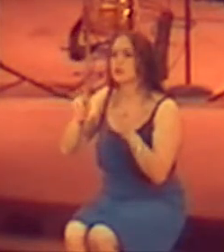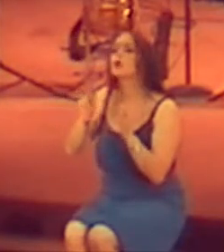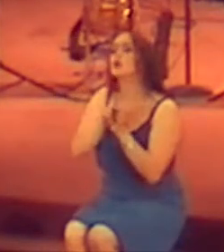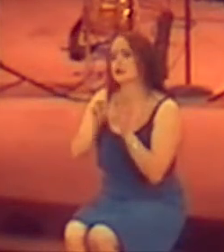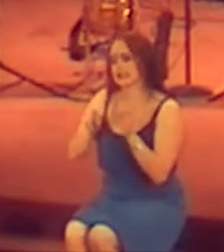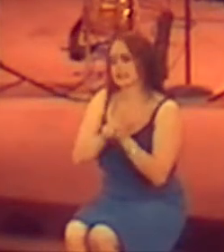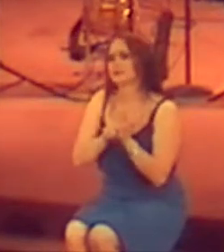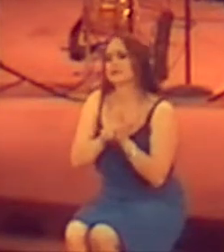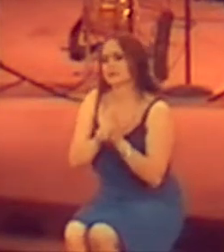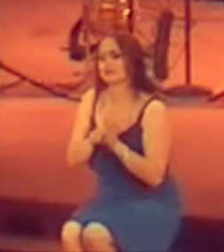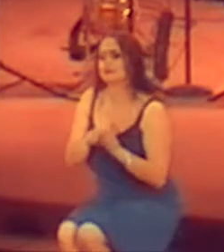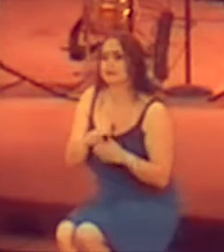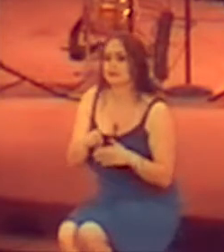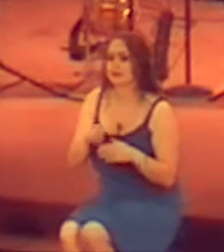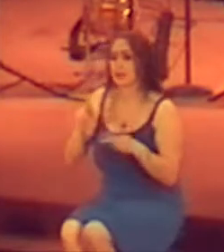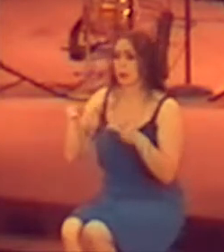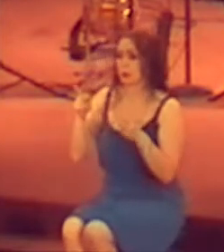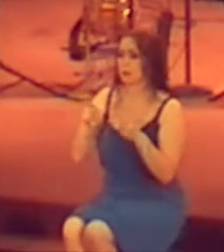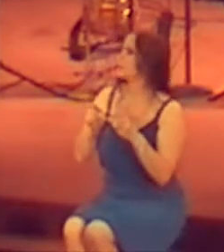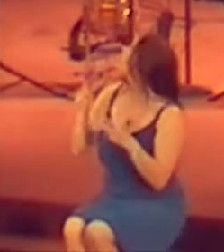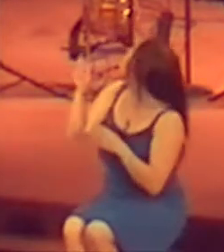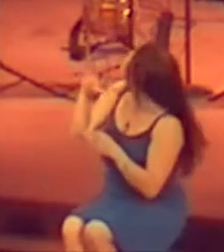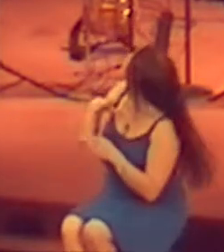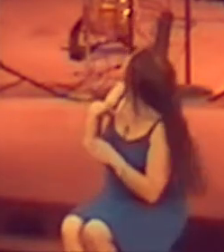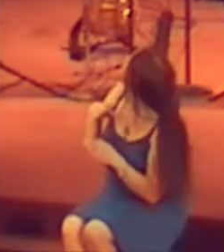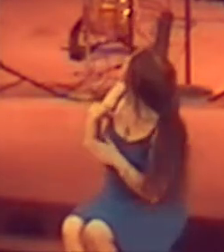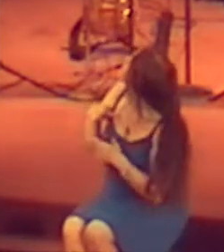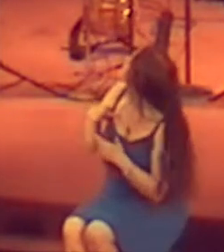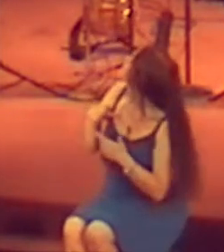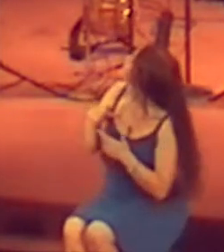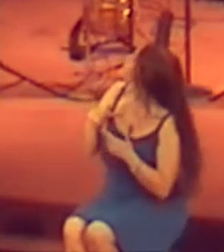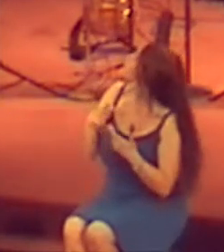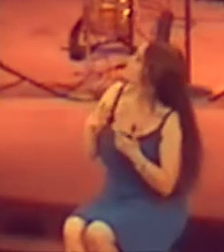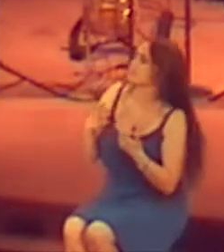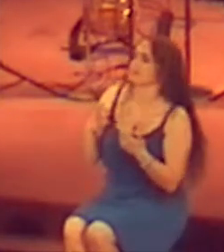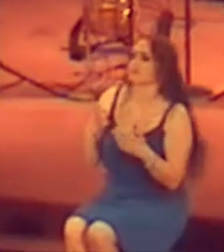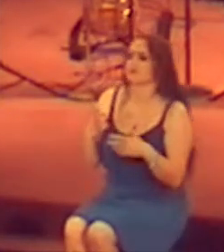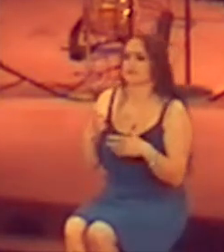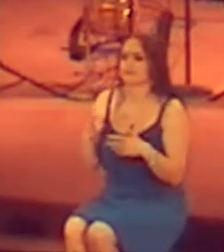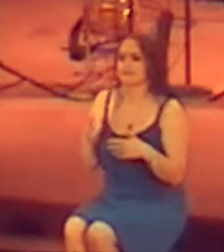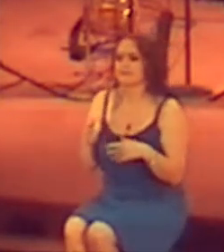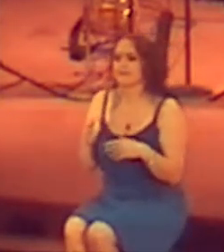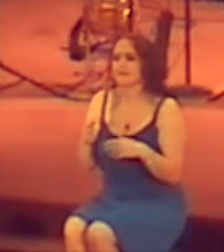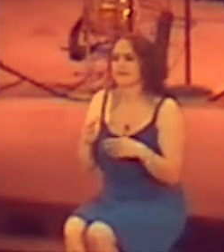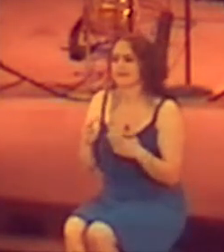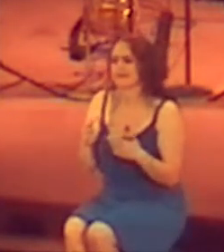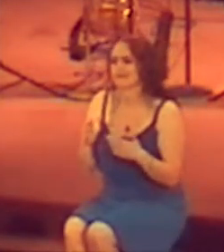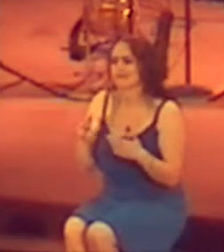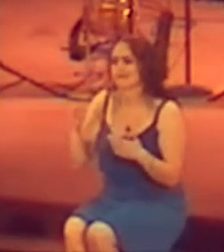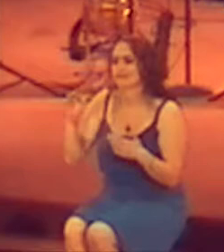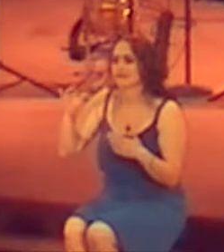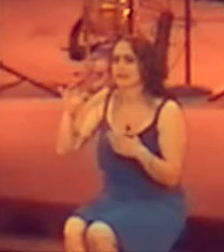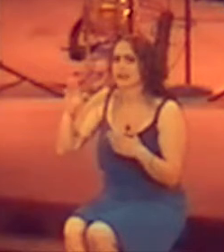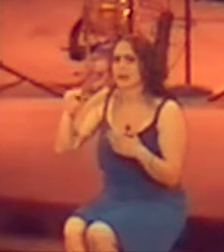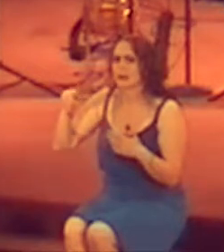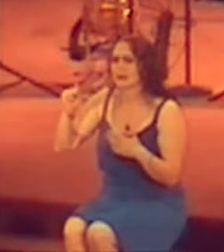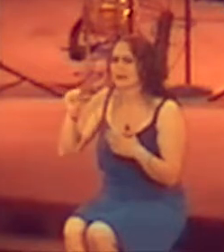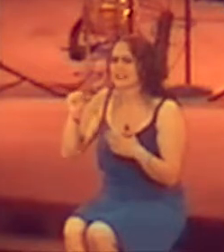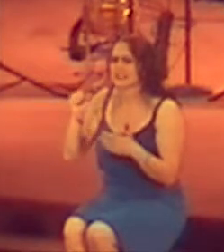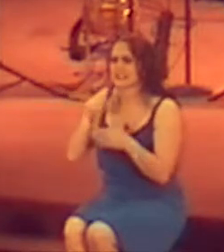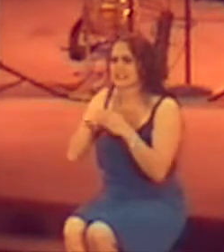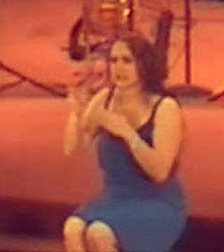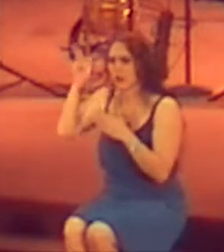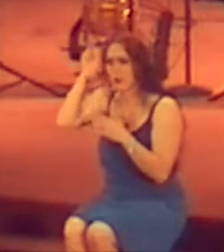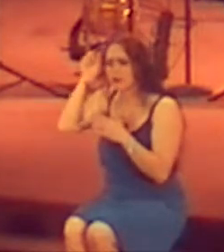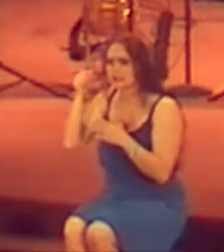he is a perfect man, able to bridle the whole body as well. Now if we put the bits into the horse's mouth so that they will obey us, we direct their entire body